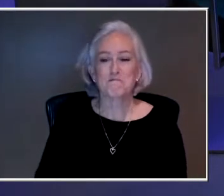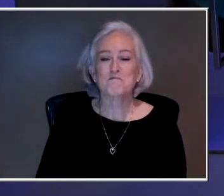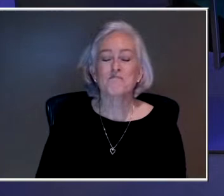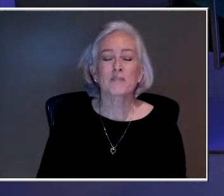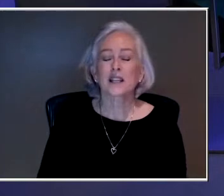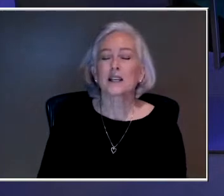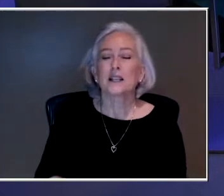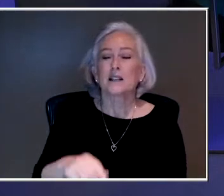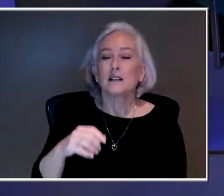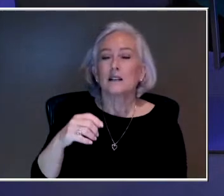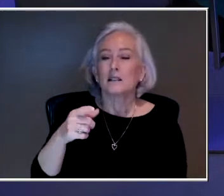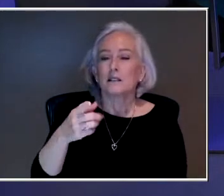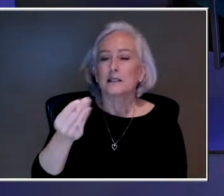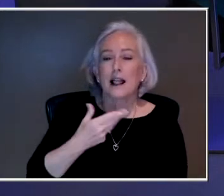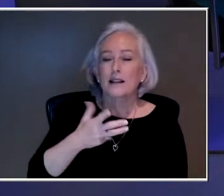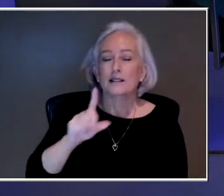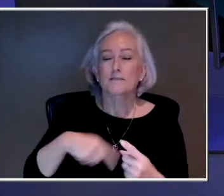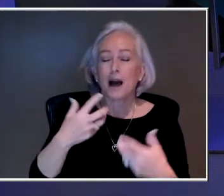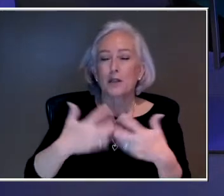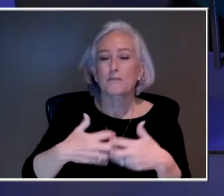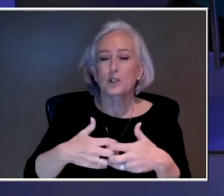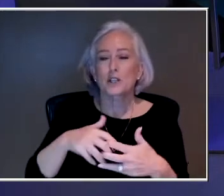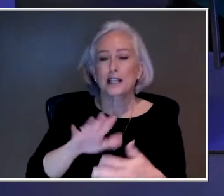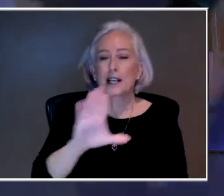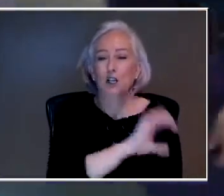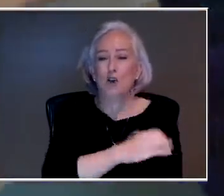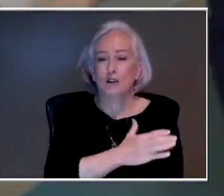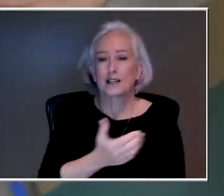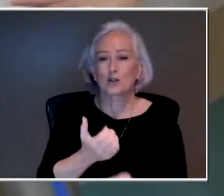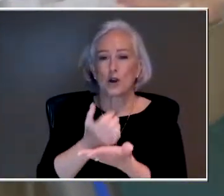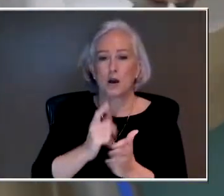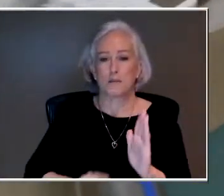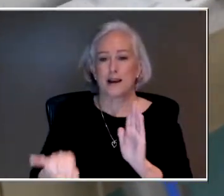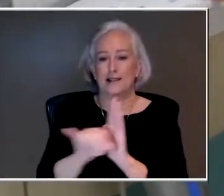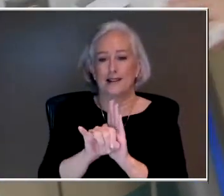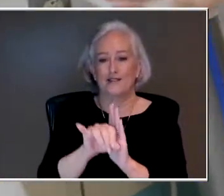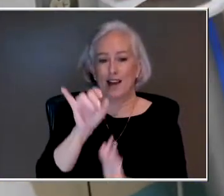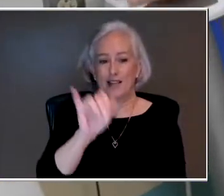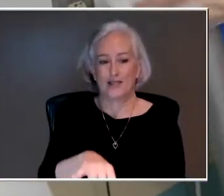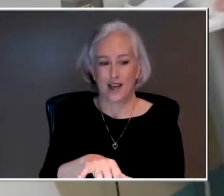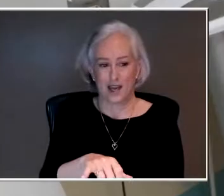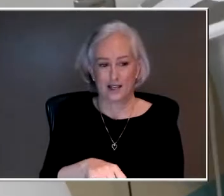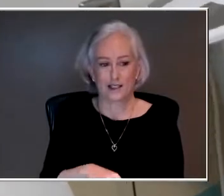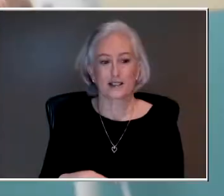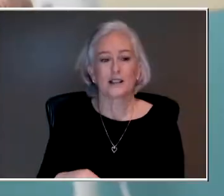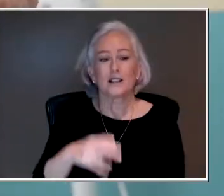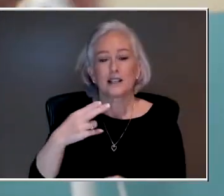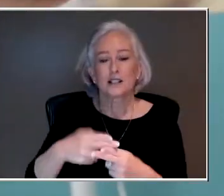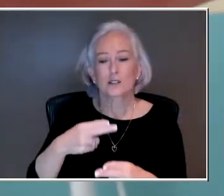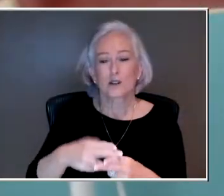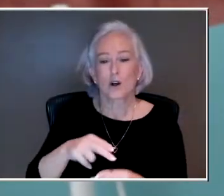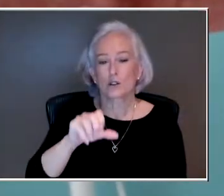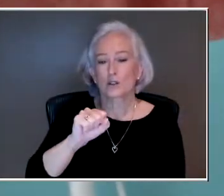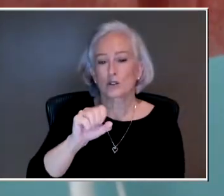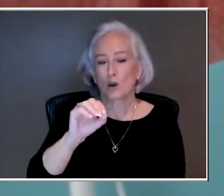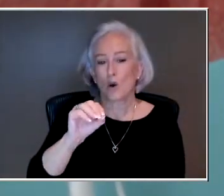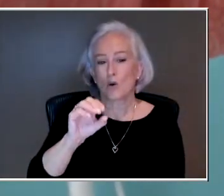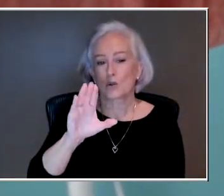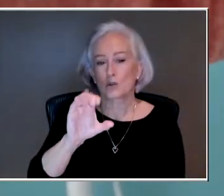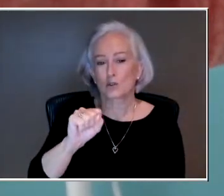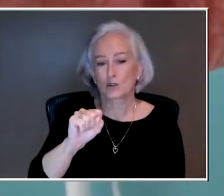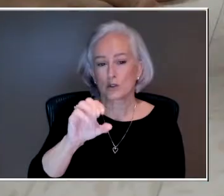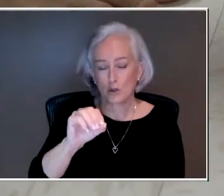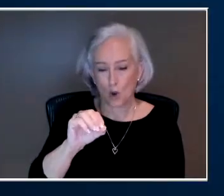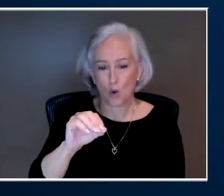that you have in clinic that actually helps you detect lymphedema. Yeah, so the machine that we have is the SOZO machine. This is a bioimpedance